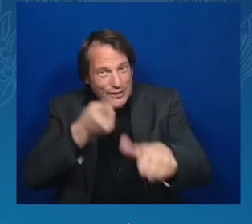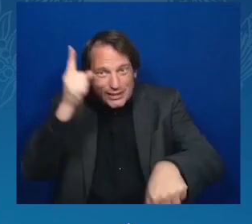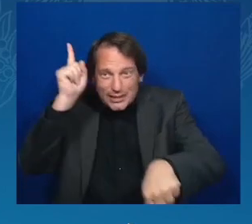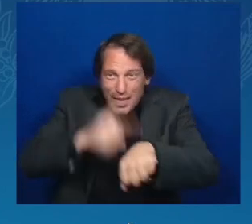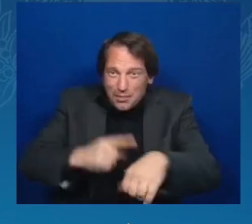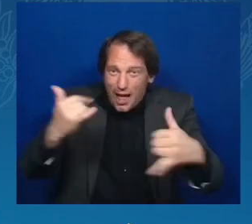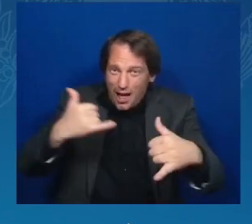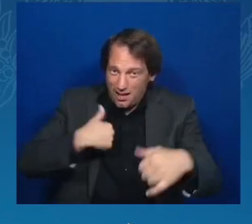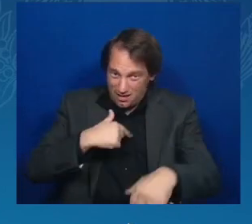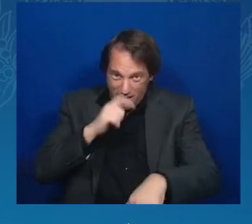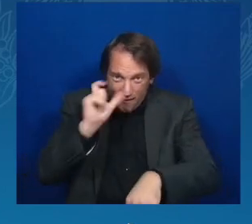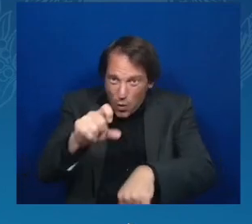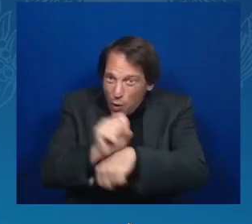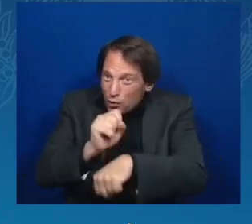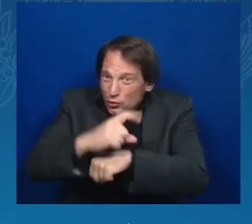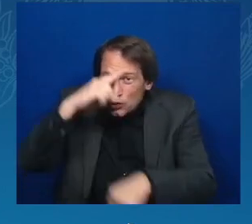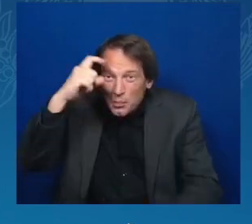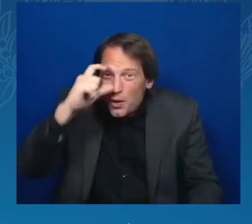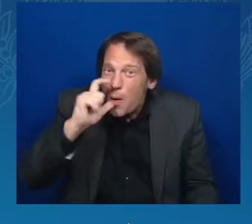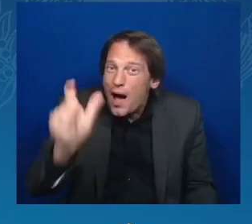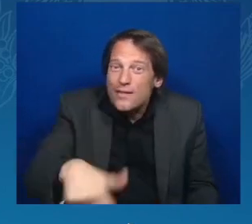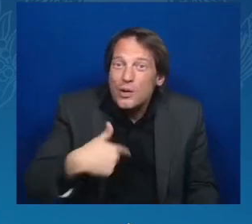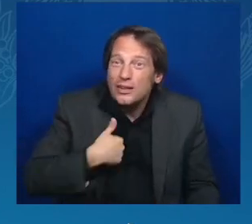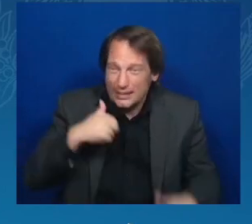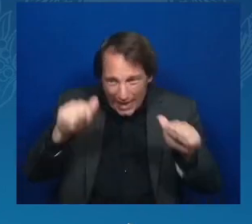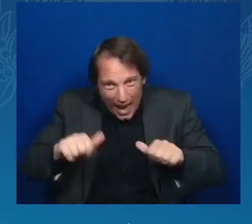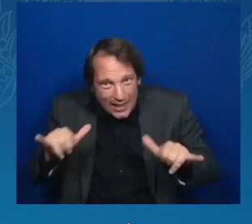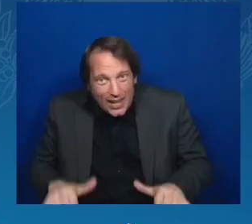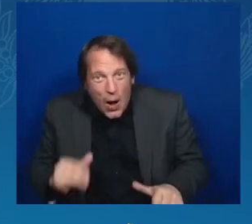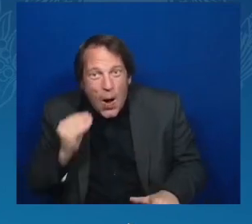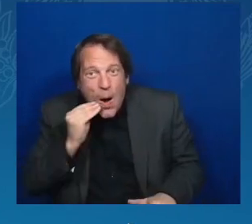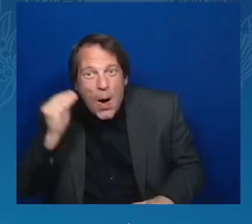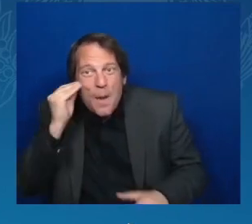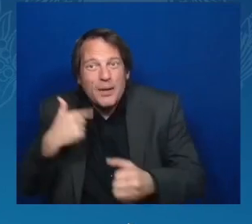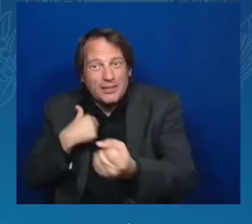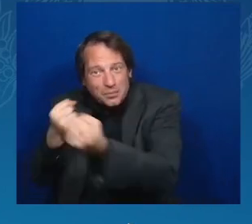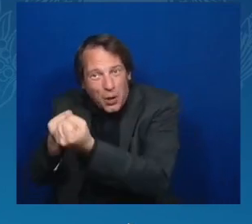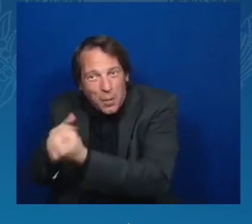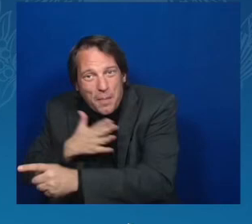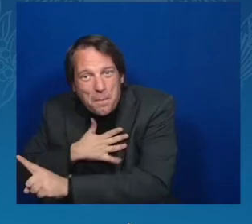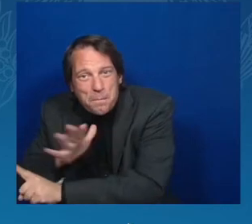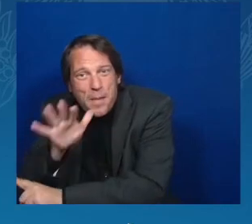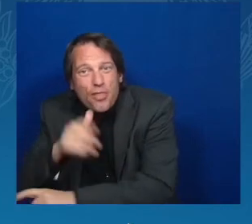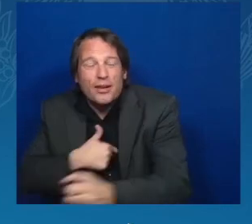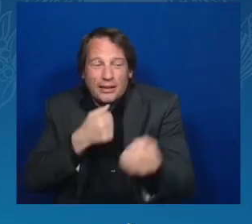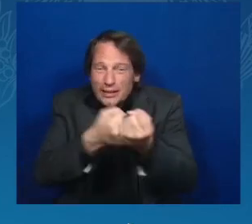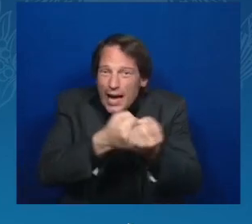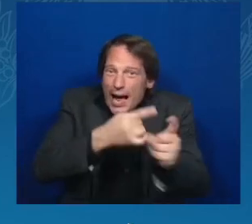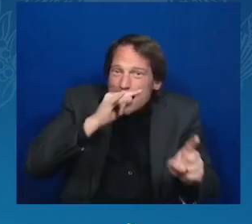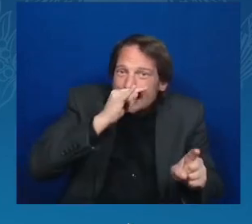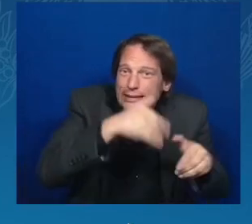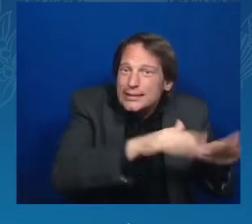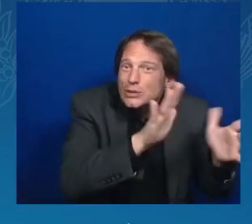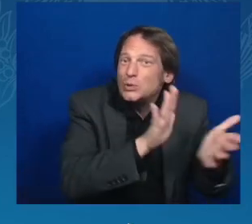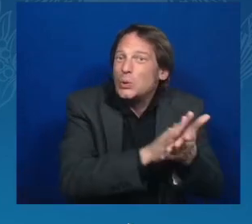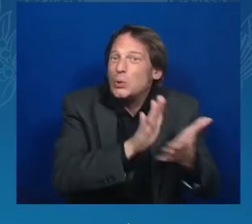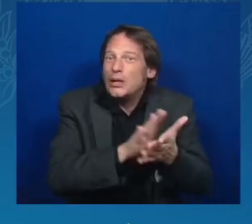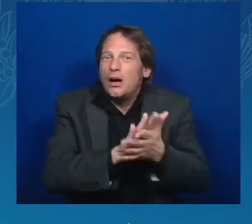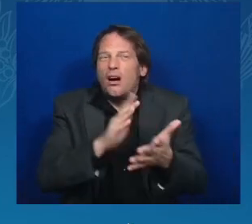so grateful to this program, which has allowed me to continue to work for the school district and have some balance in my life.